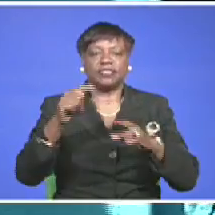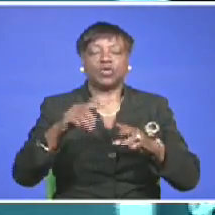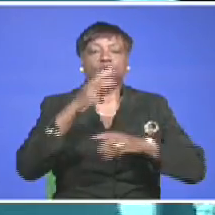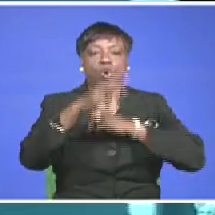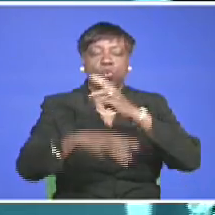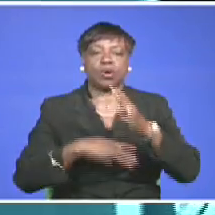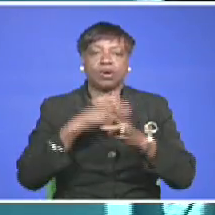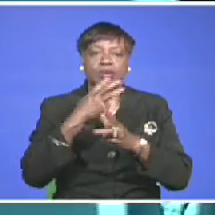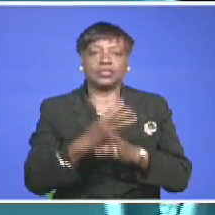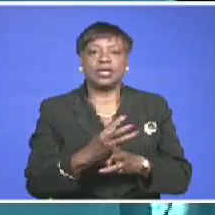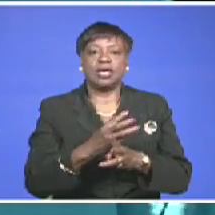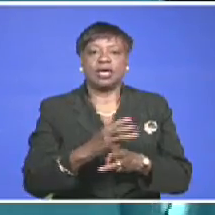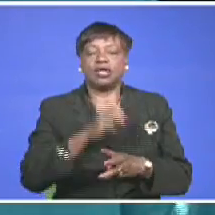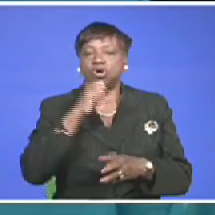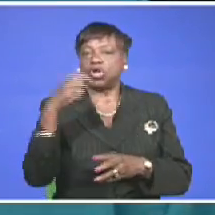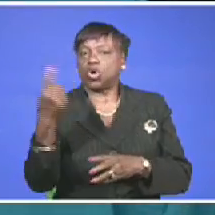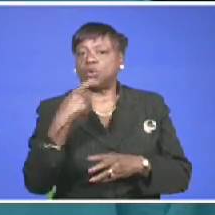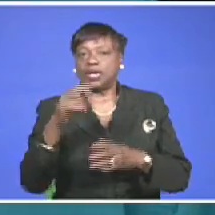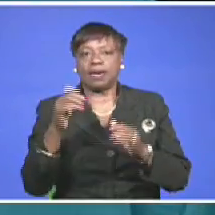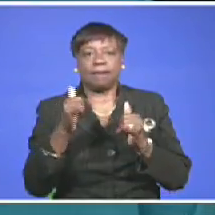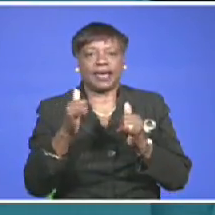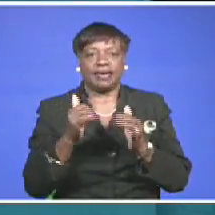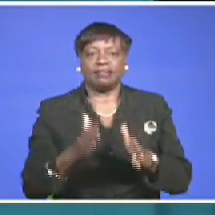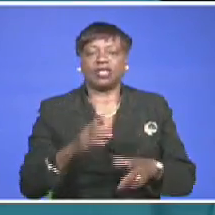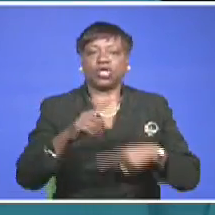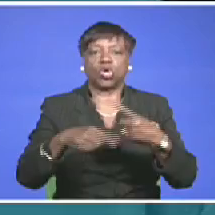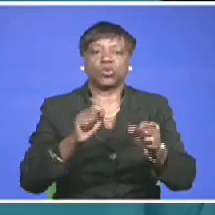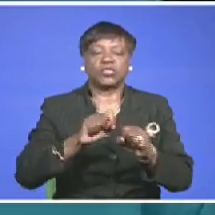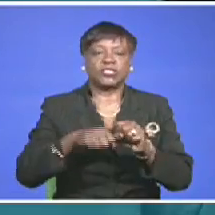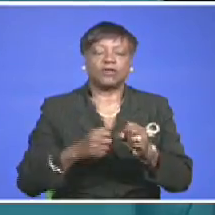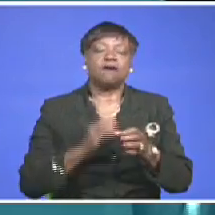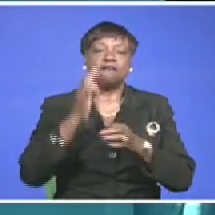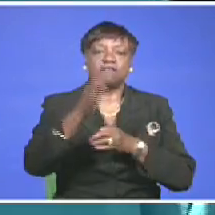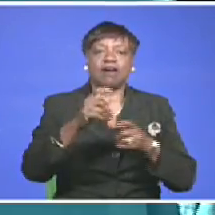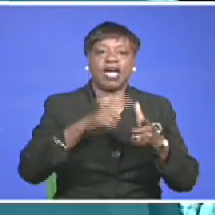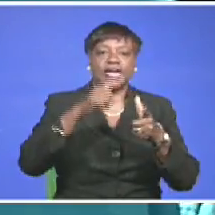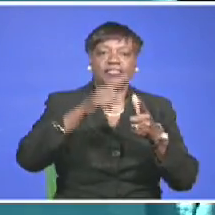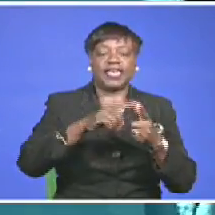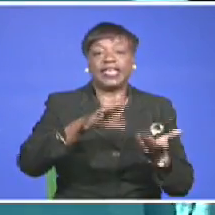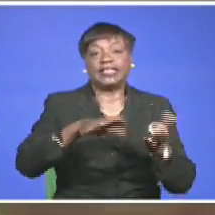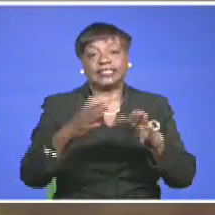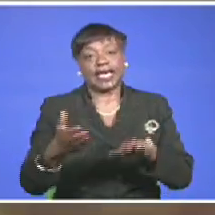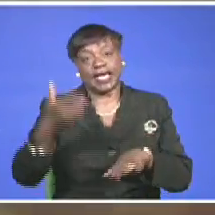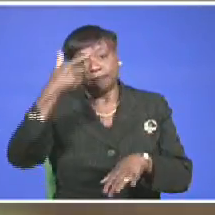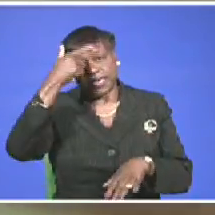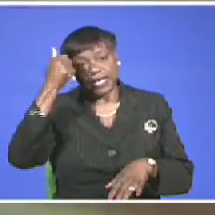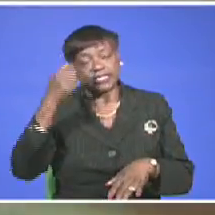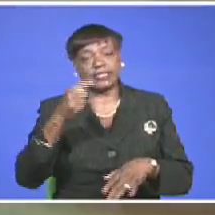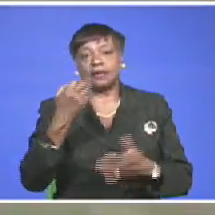being a player that goes so far and then afterwards they just die off because the funds just aren't there.